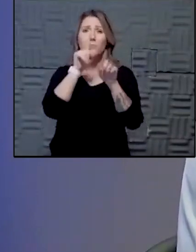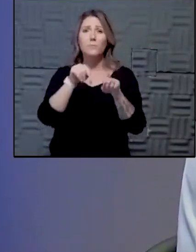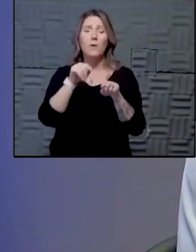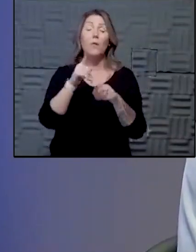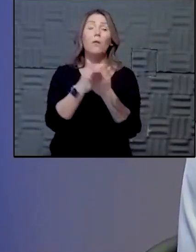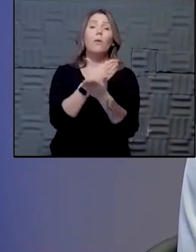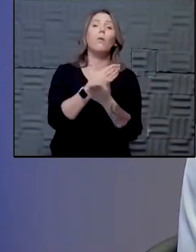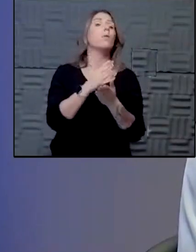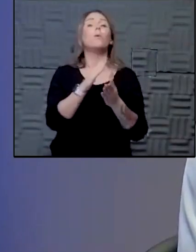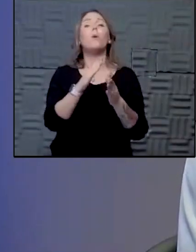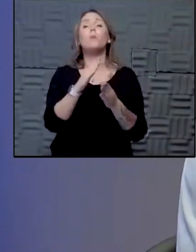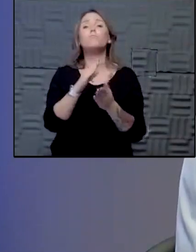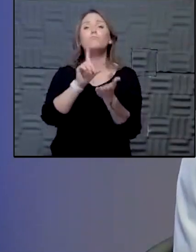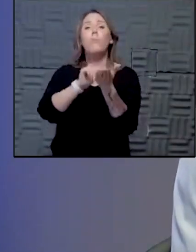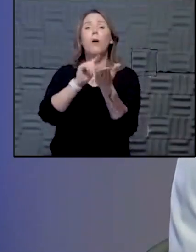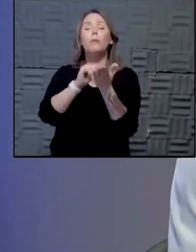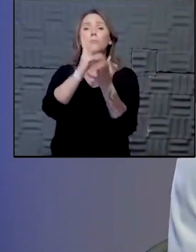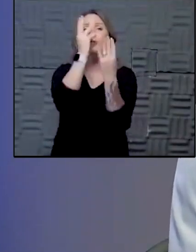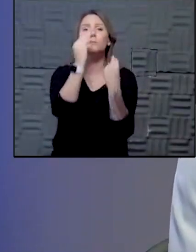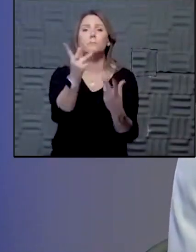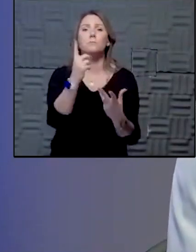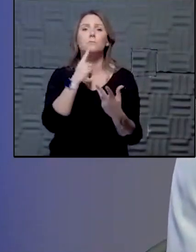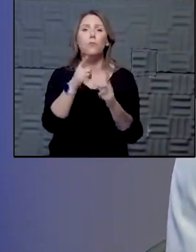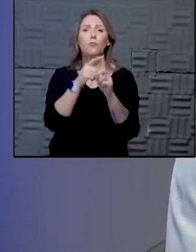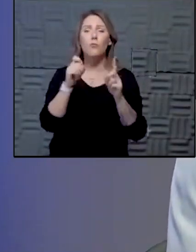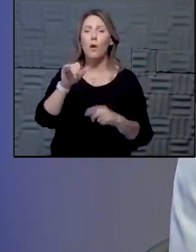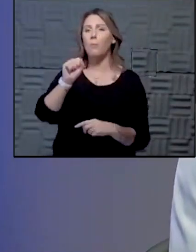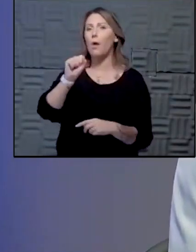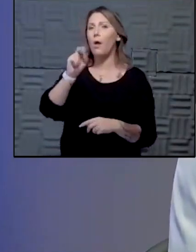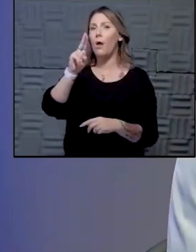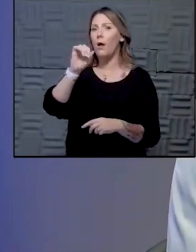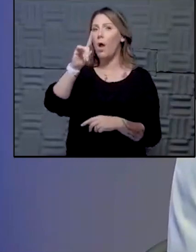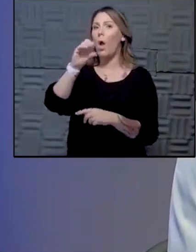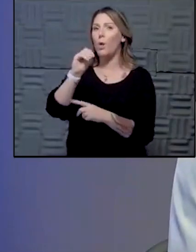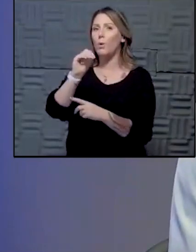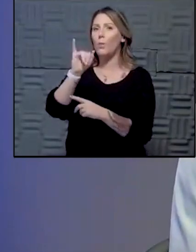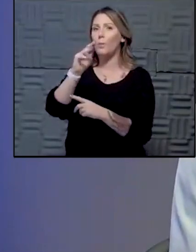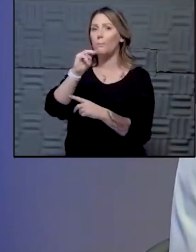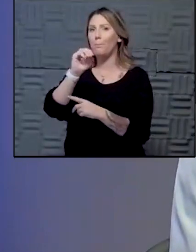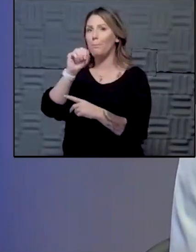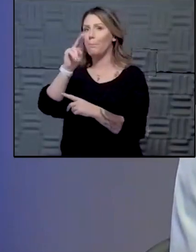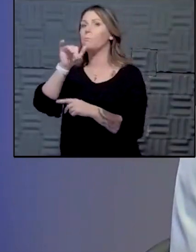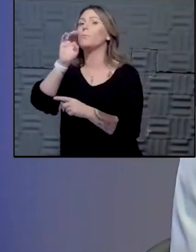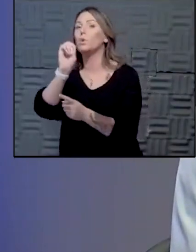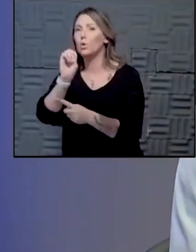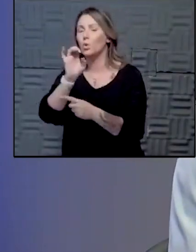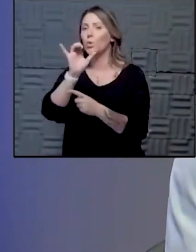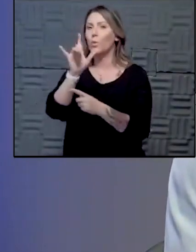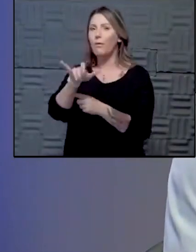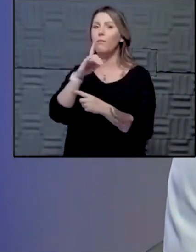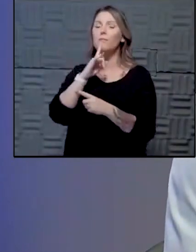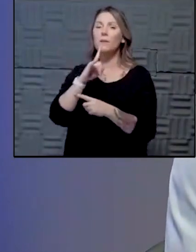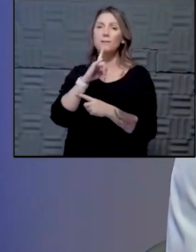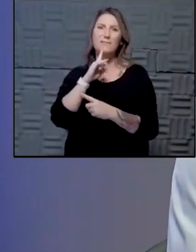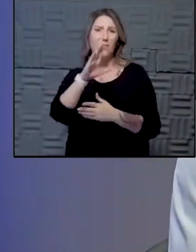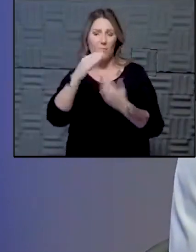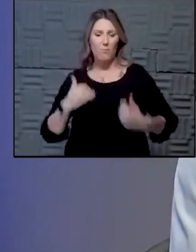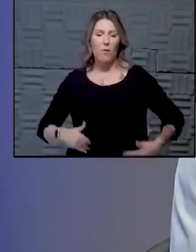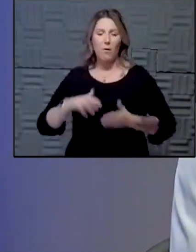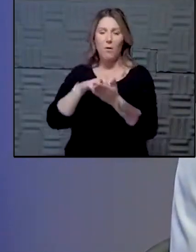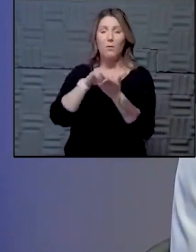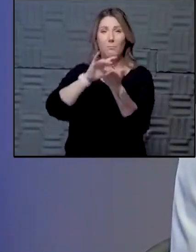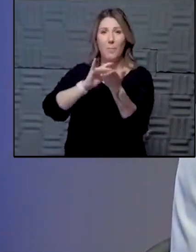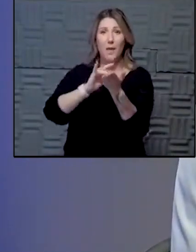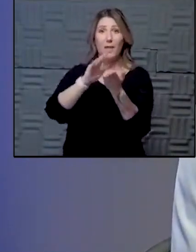published data about people who have autoimmune diseases, and they are on immunosuppressive regimens as well. Their propensity,